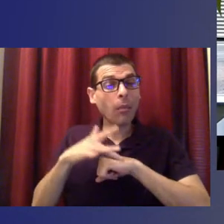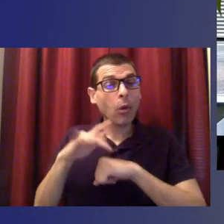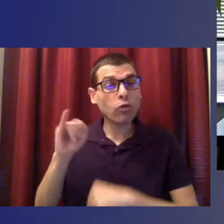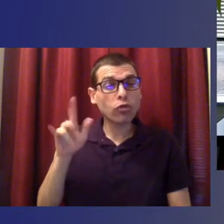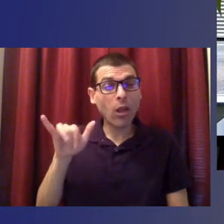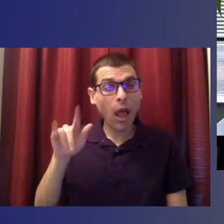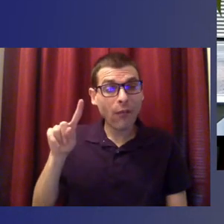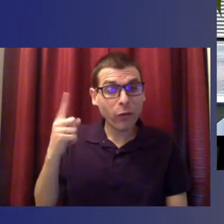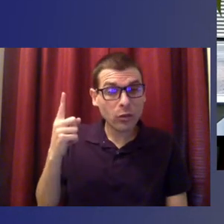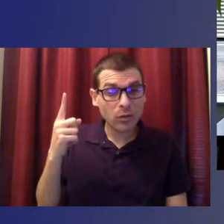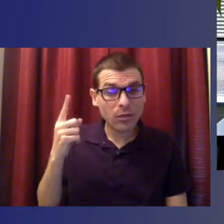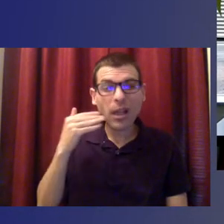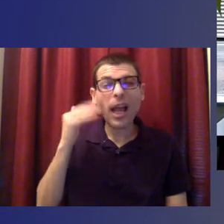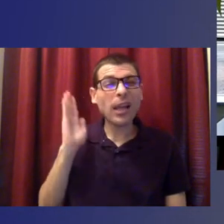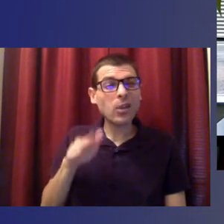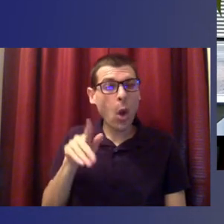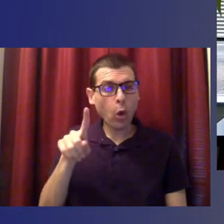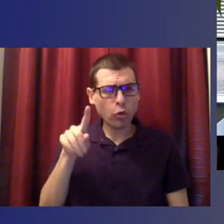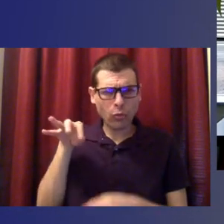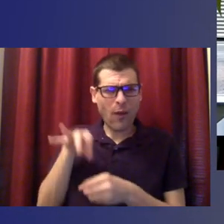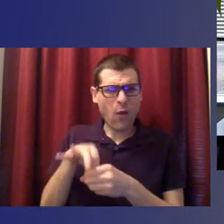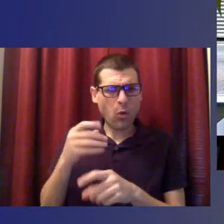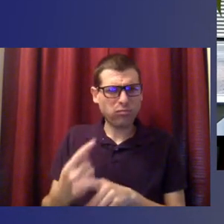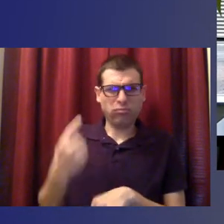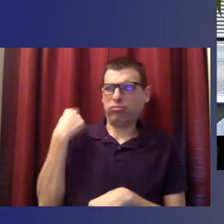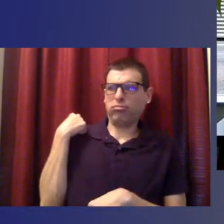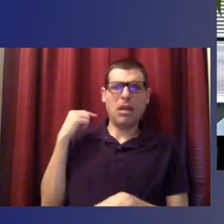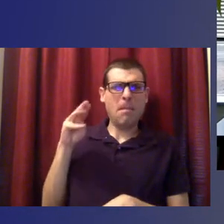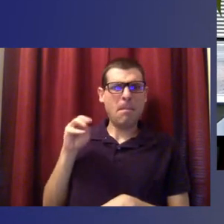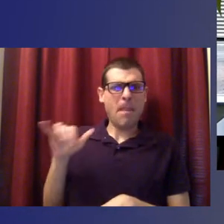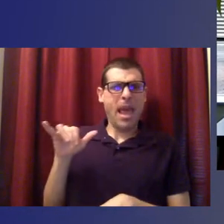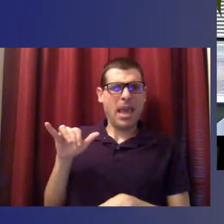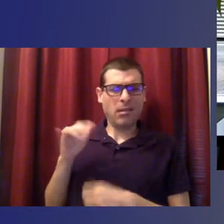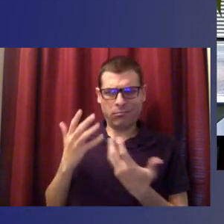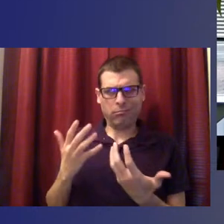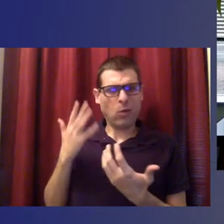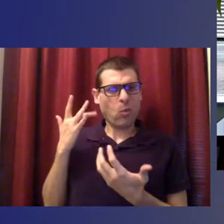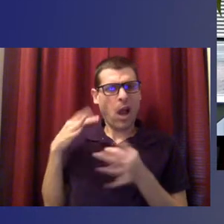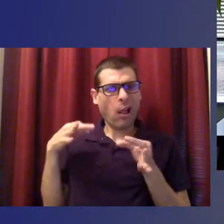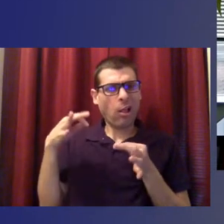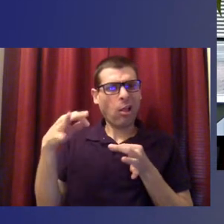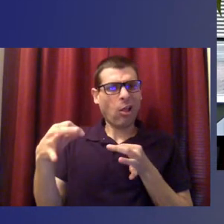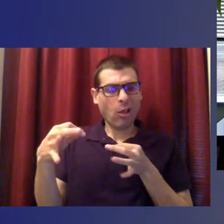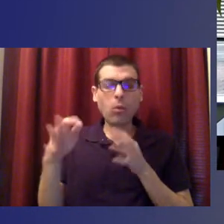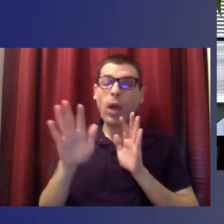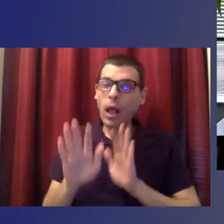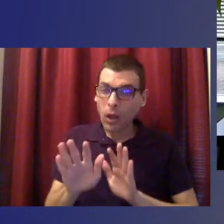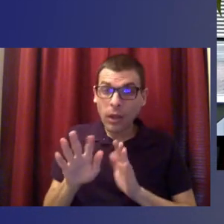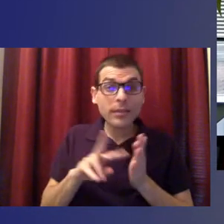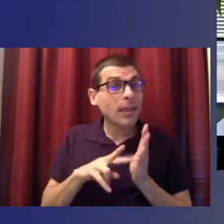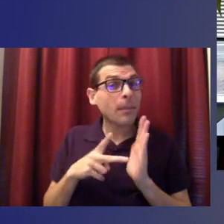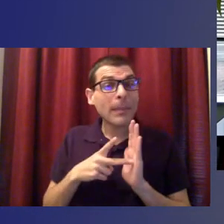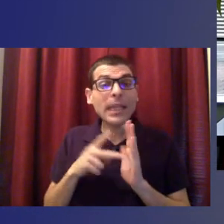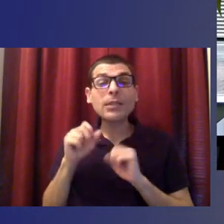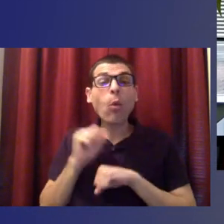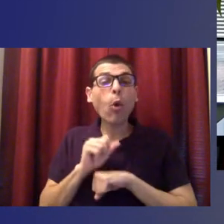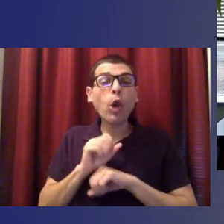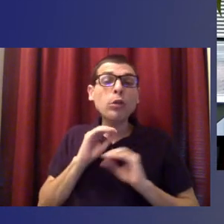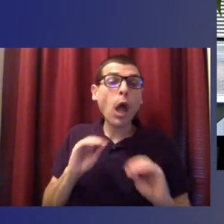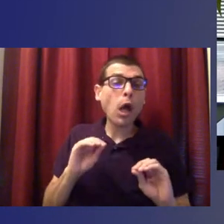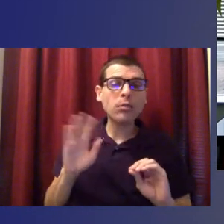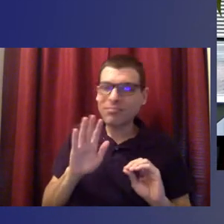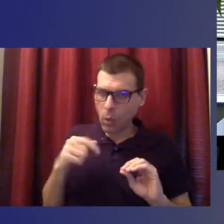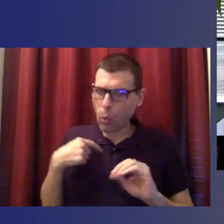May. We started working immediately here at the county. Especially, I want to call out two of our leaders,